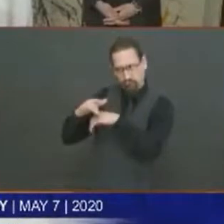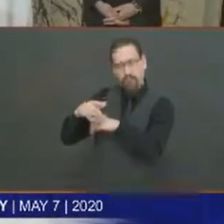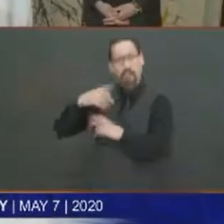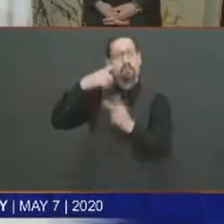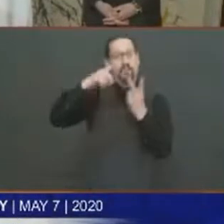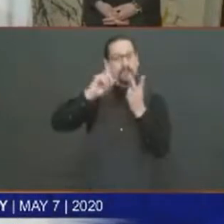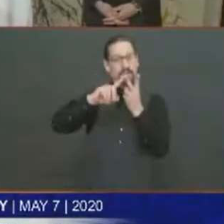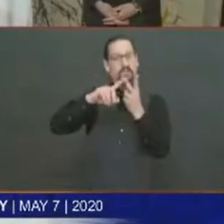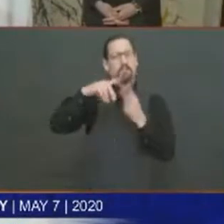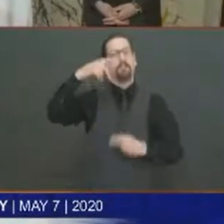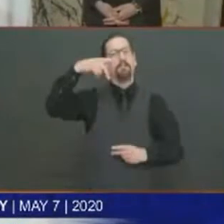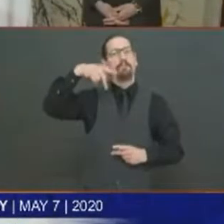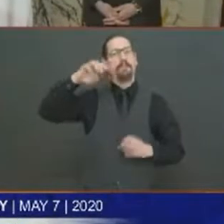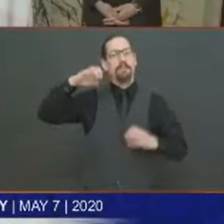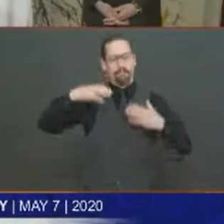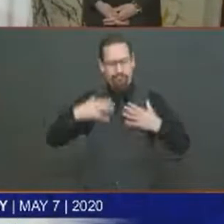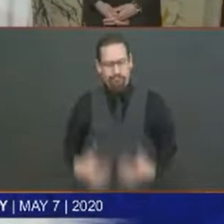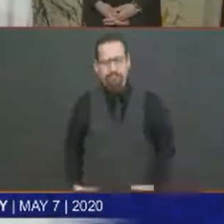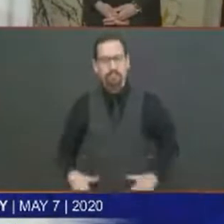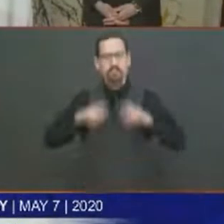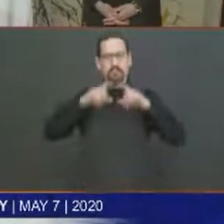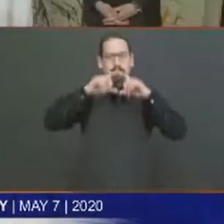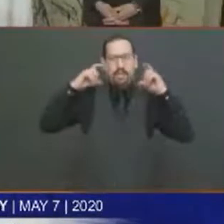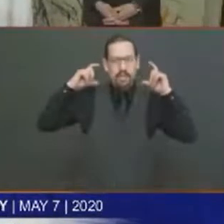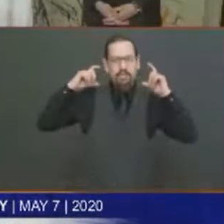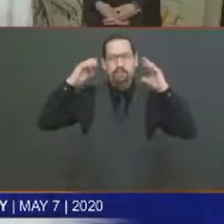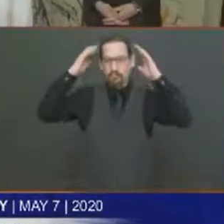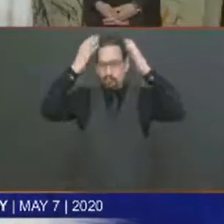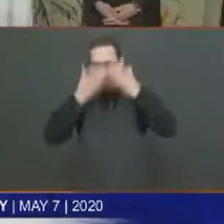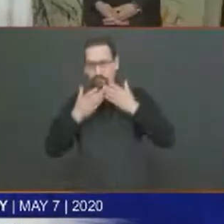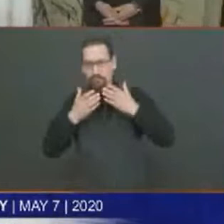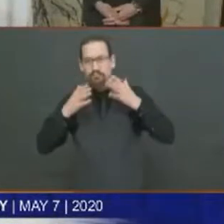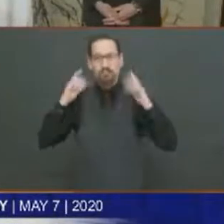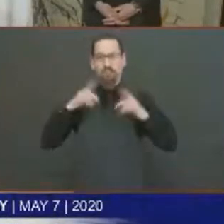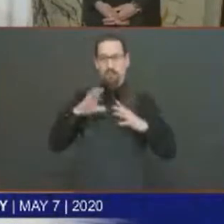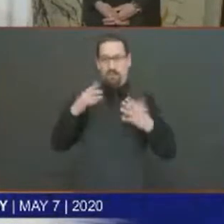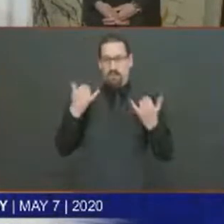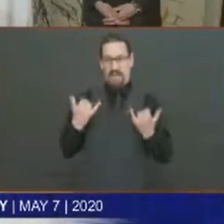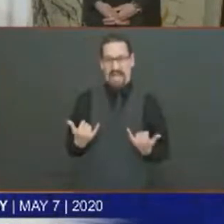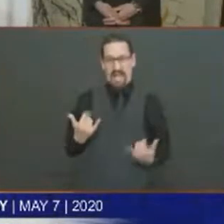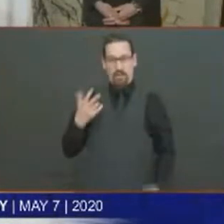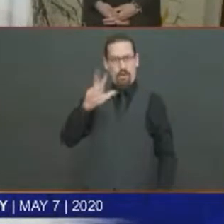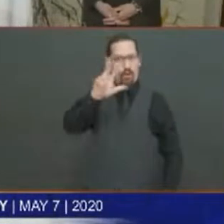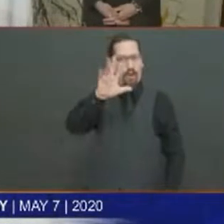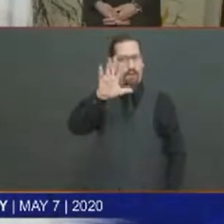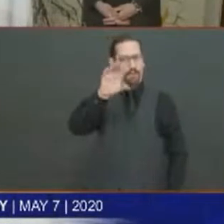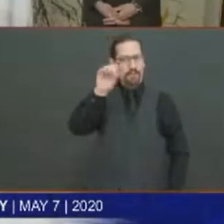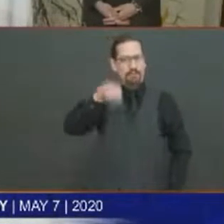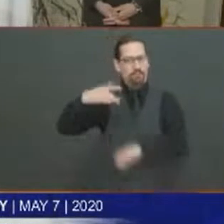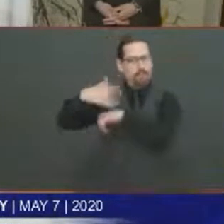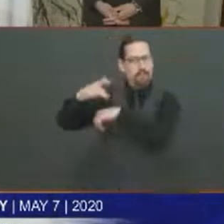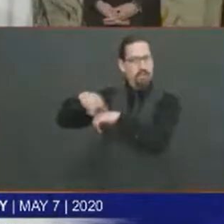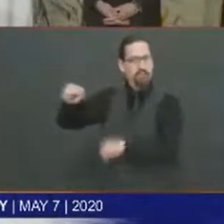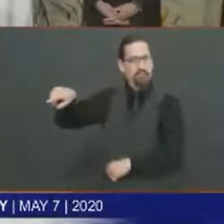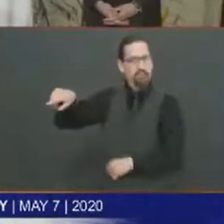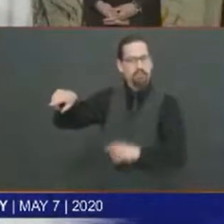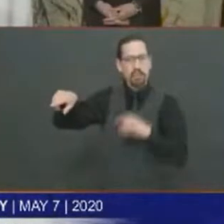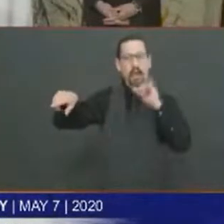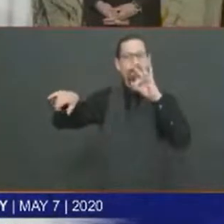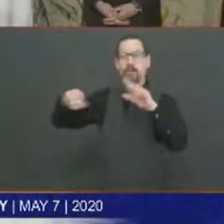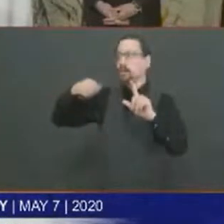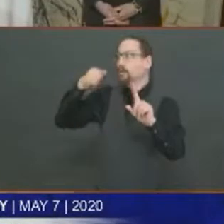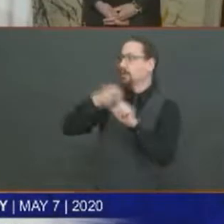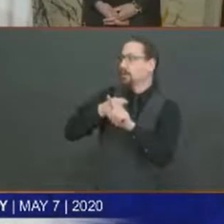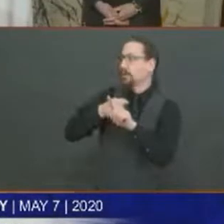of our ICU beds available in our existing hospitals within their current operating capacity. In